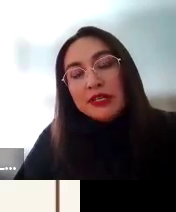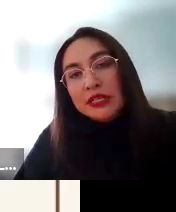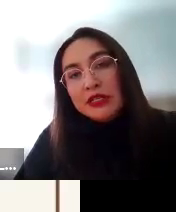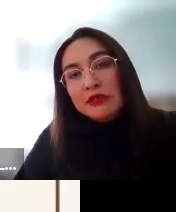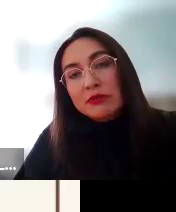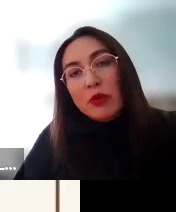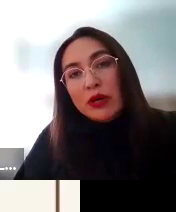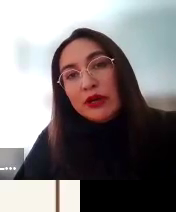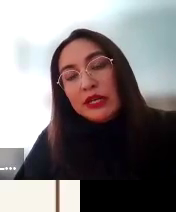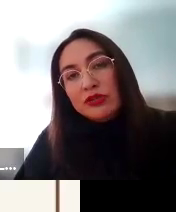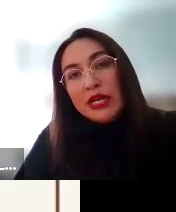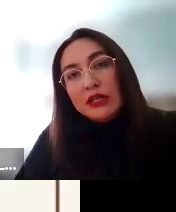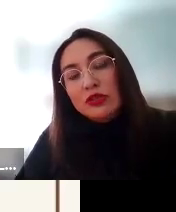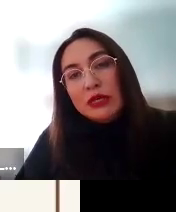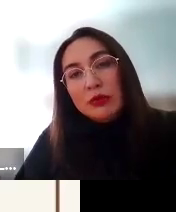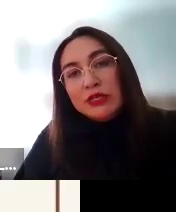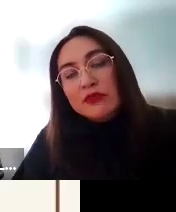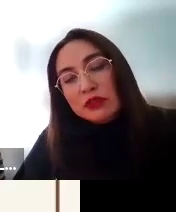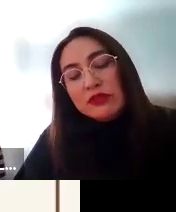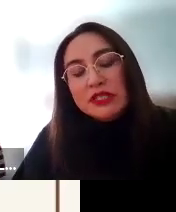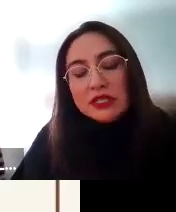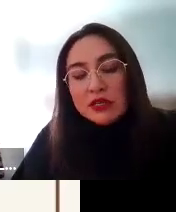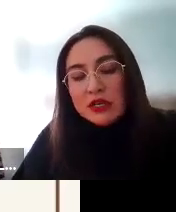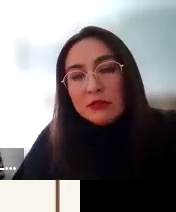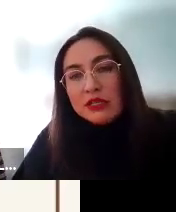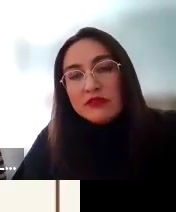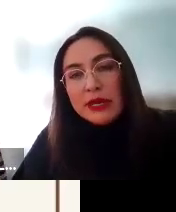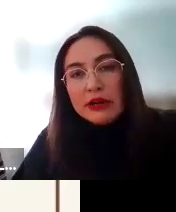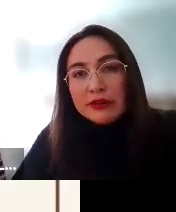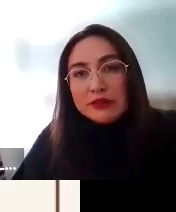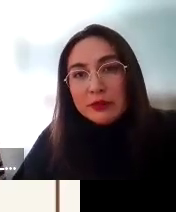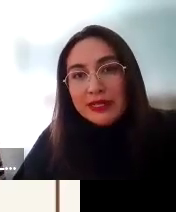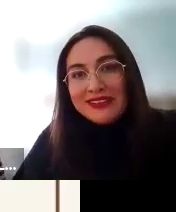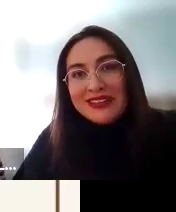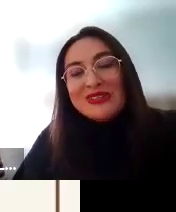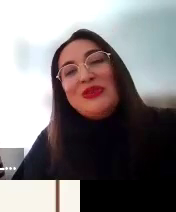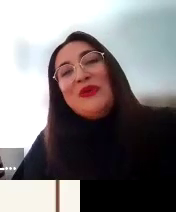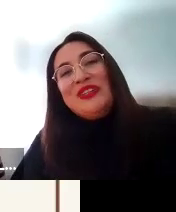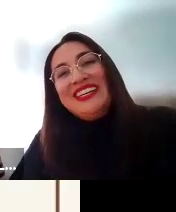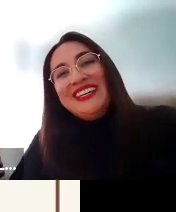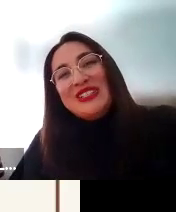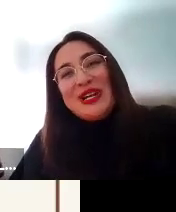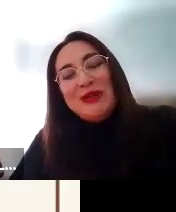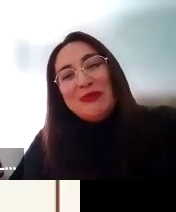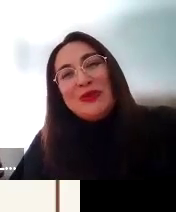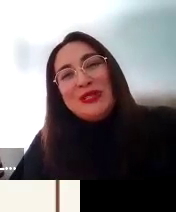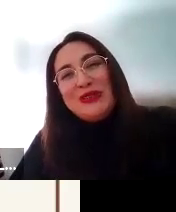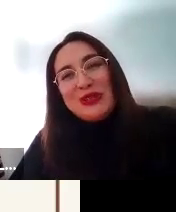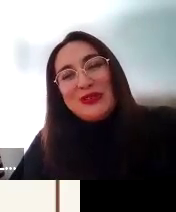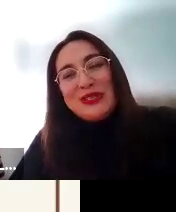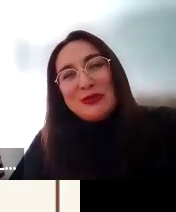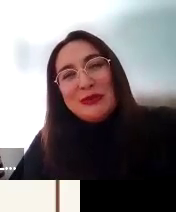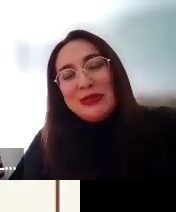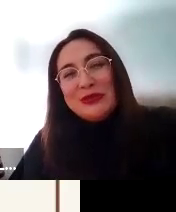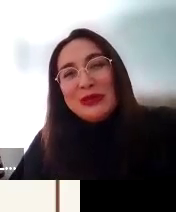more advocacy, support, and training to people receiving services because of our backgrounds. We don't only train people